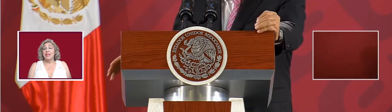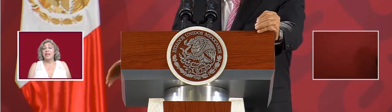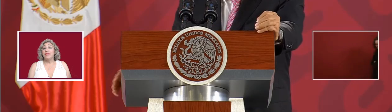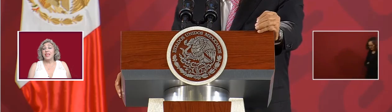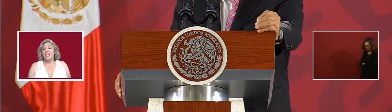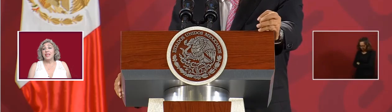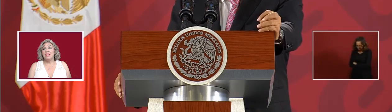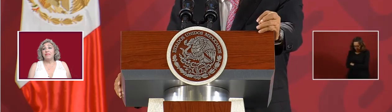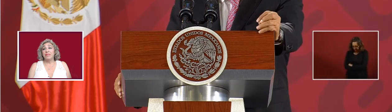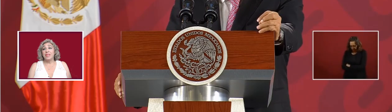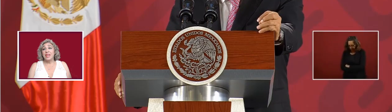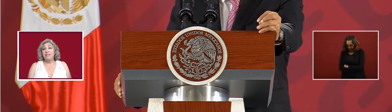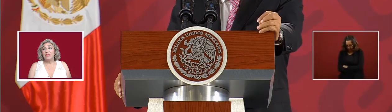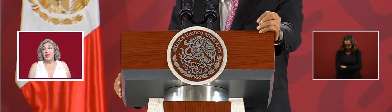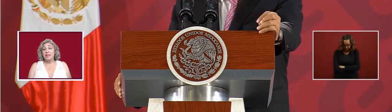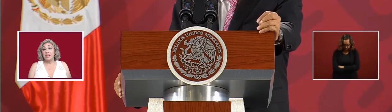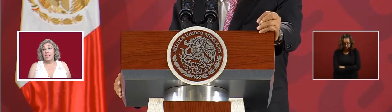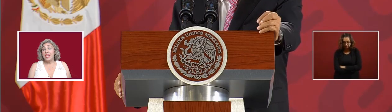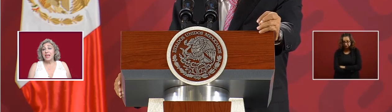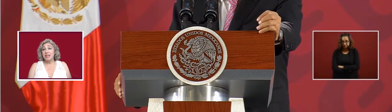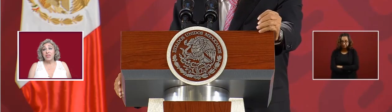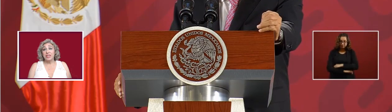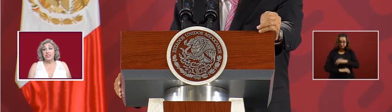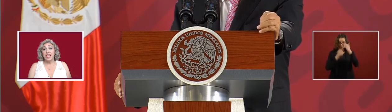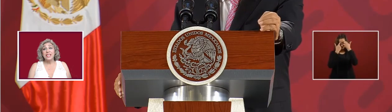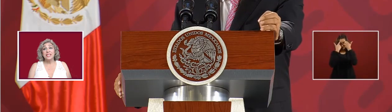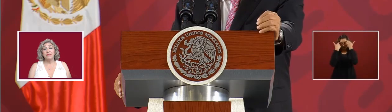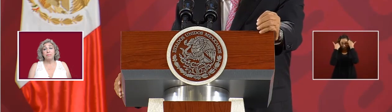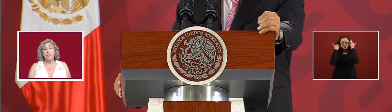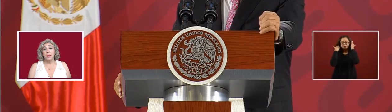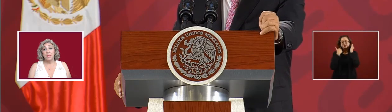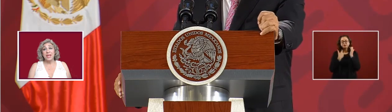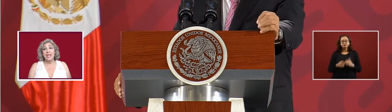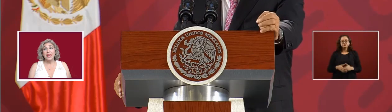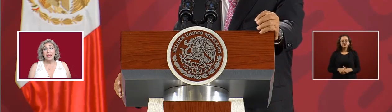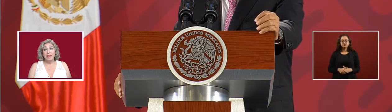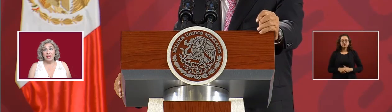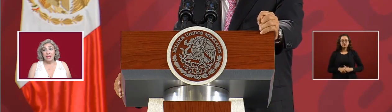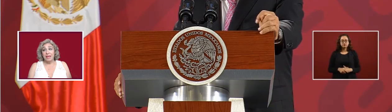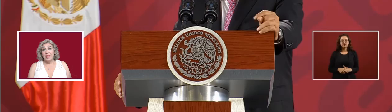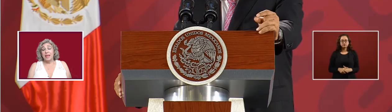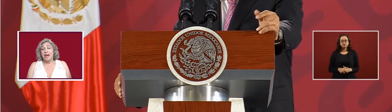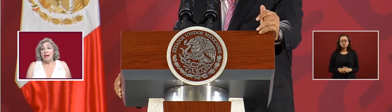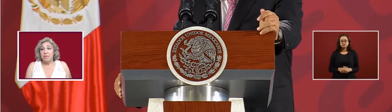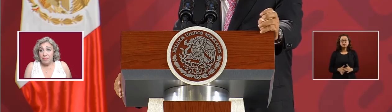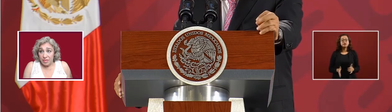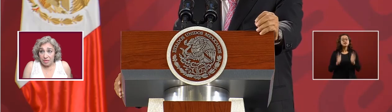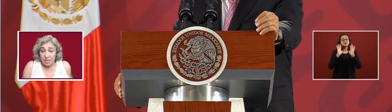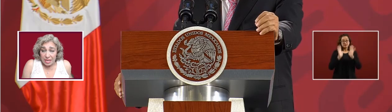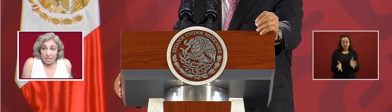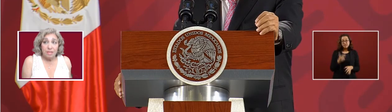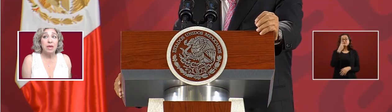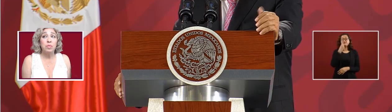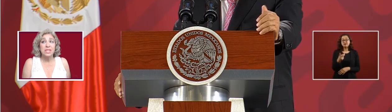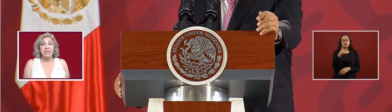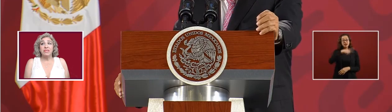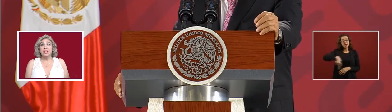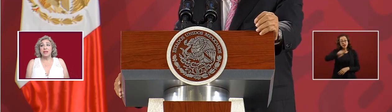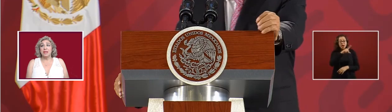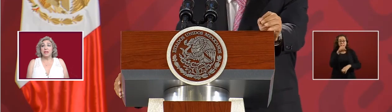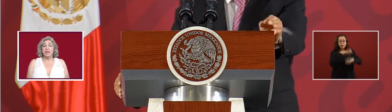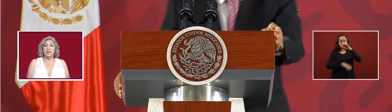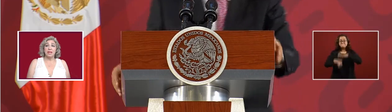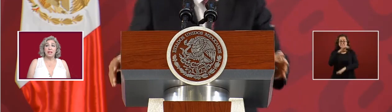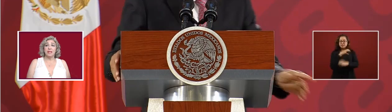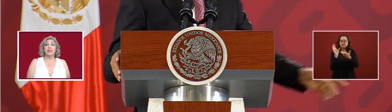if they if they any contractor takes the money that that was given